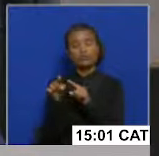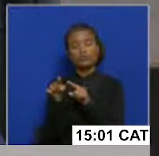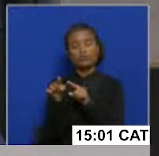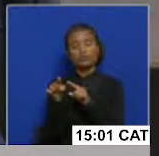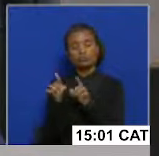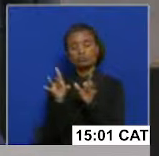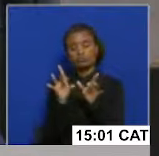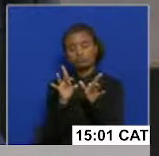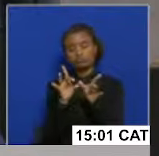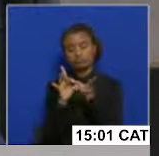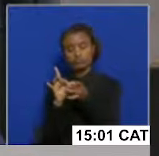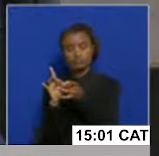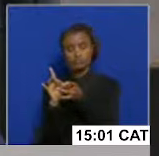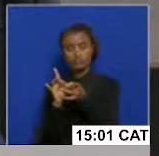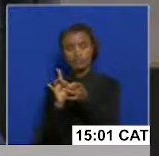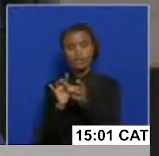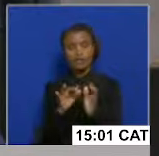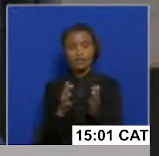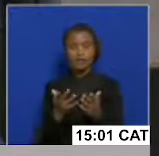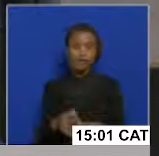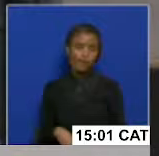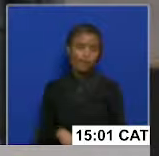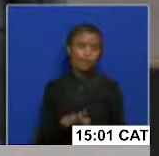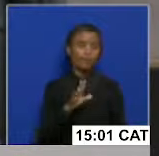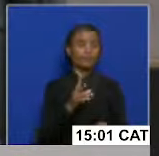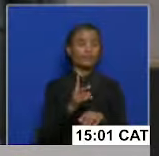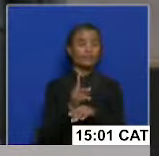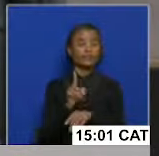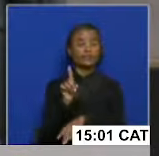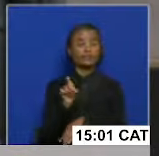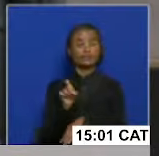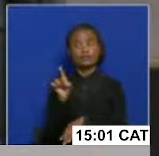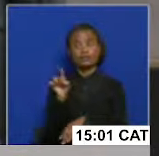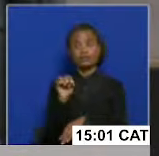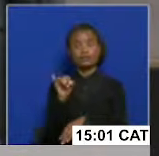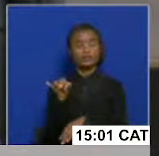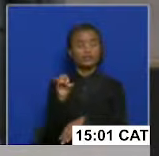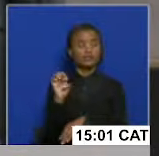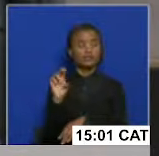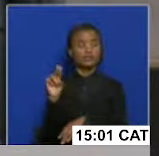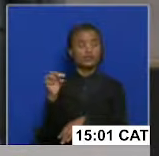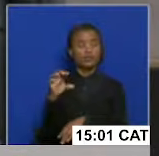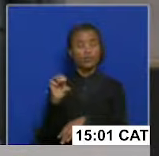Can you repeat the question? How close were you to Mr. Simon? How close were you to him?